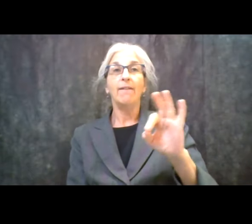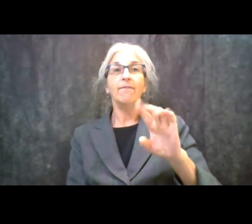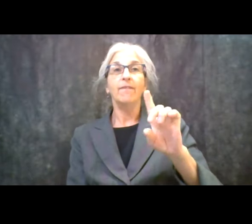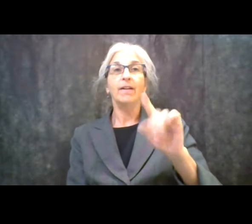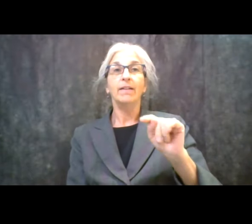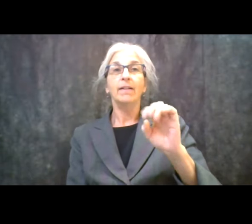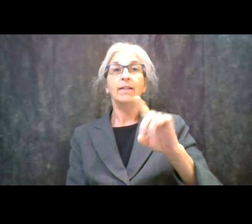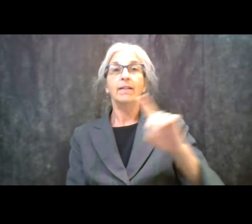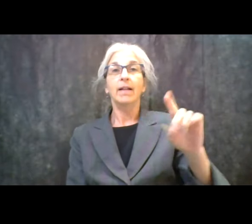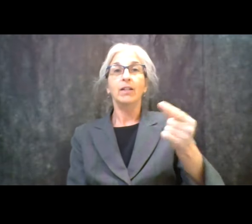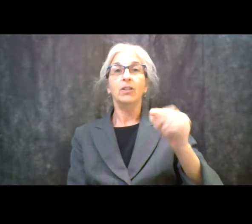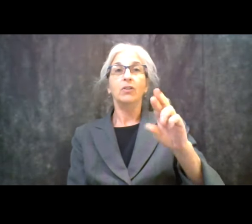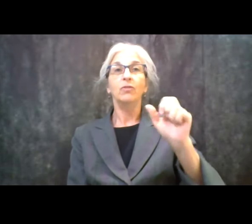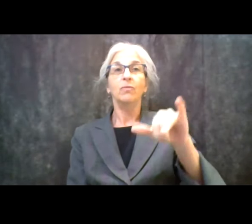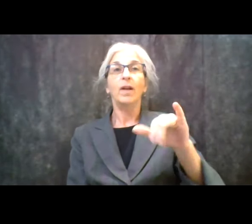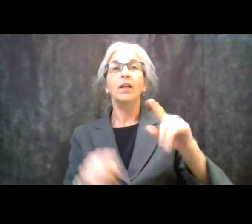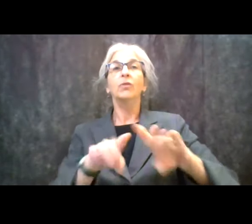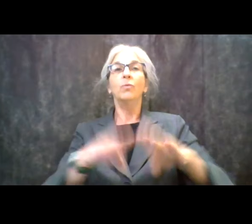our conversation with prayer.